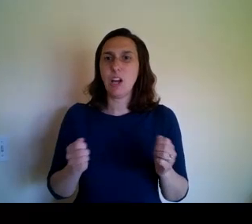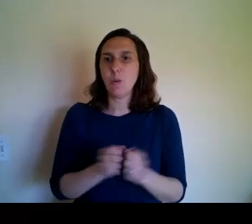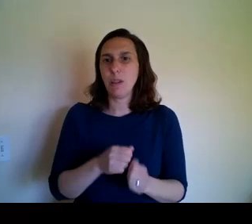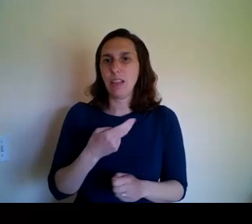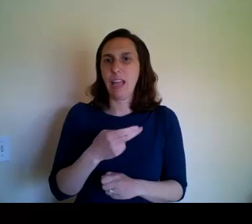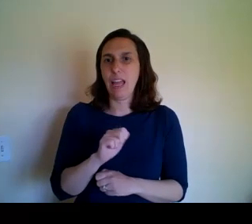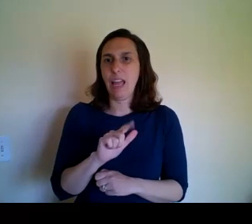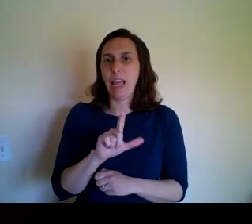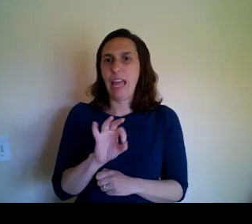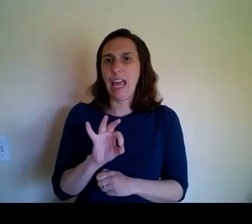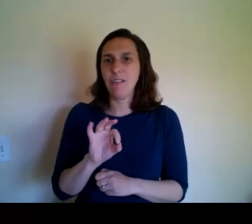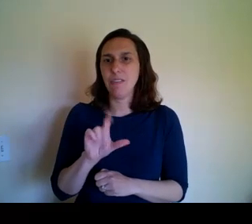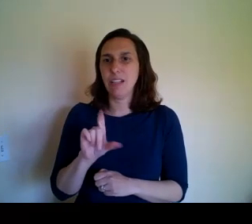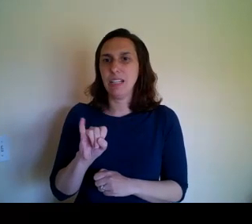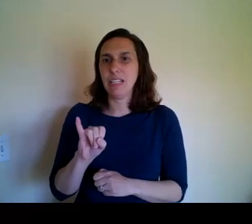Let's see here.